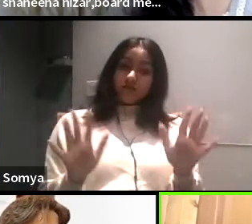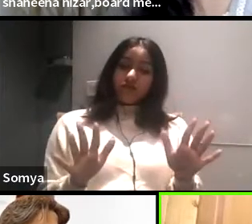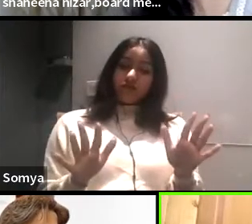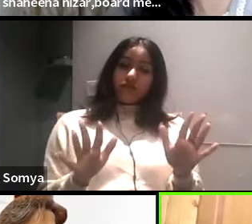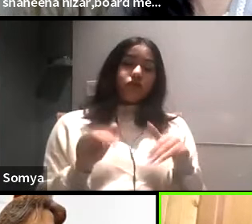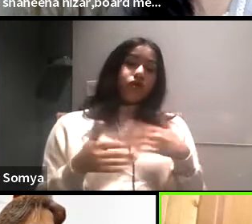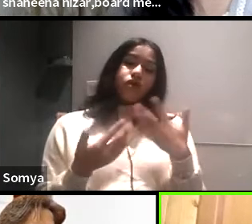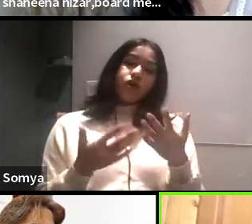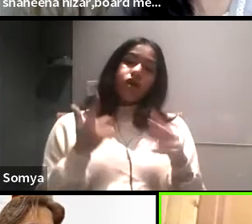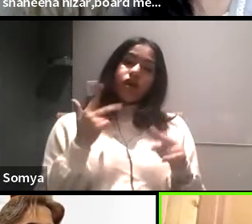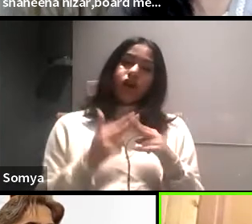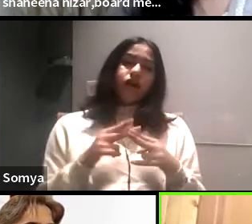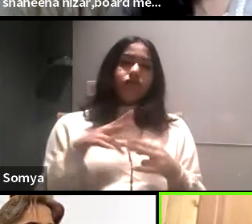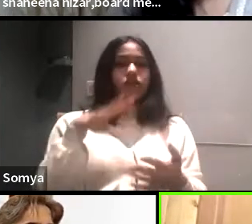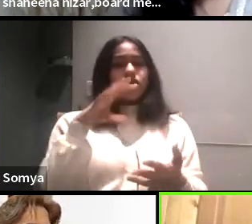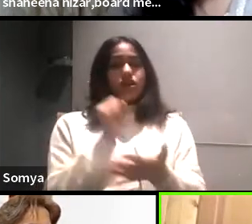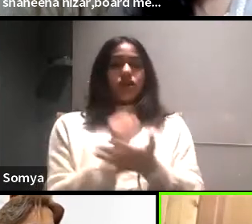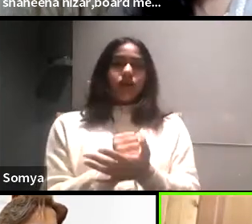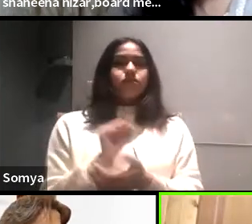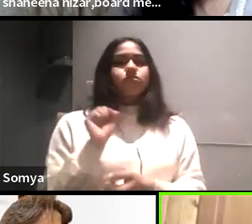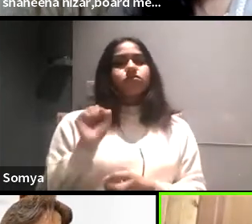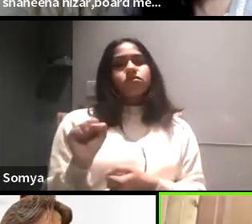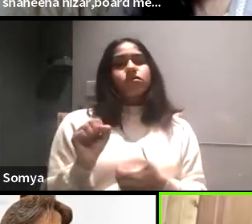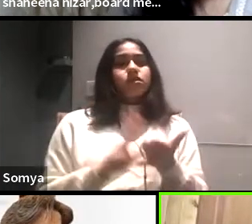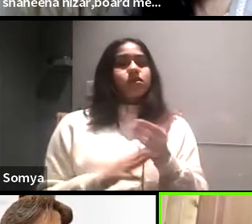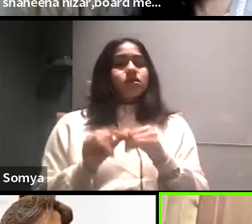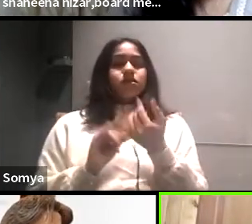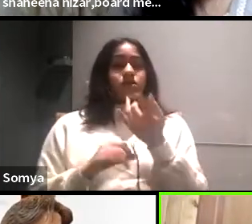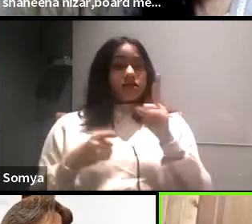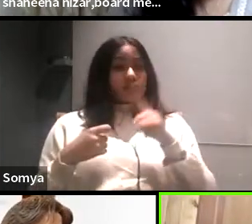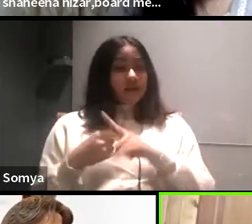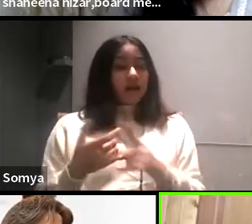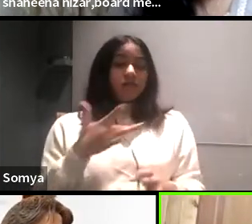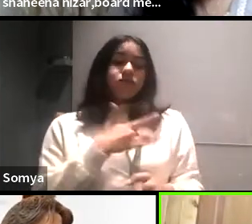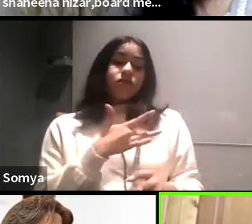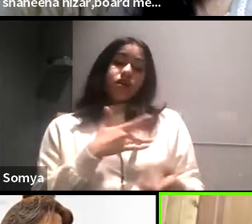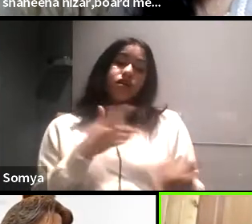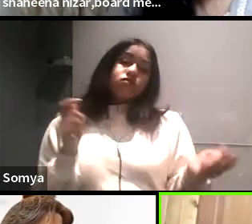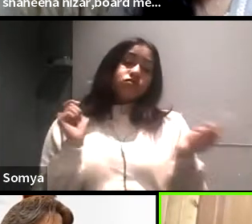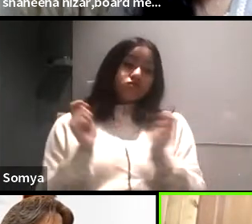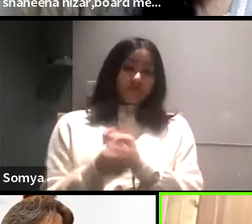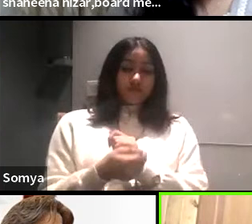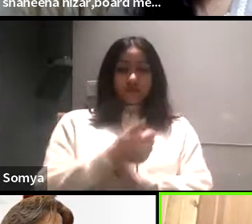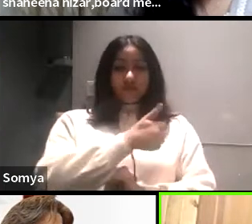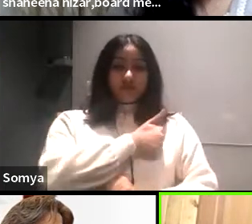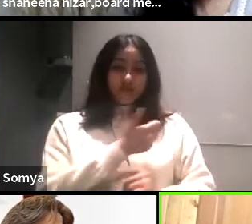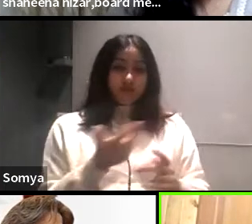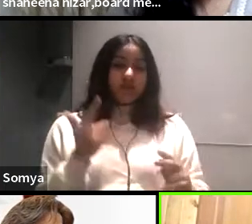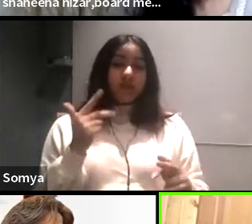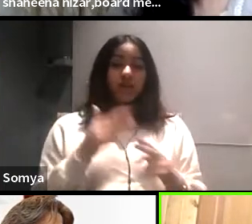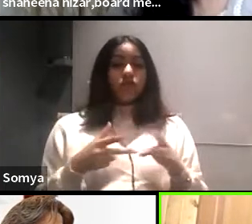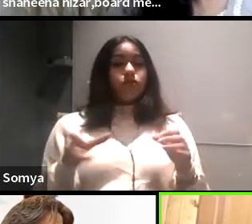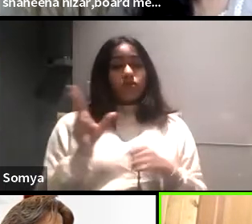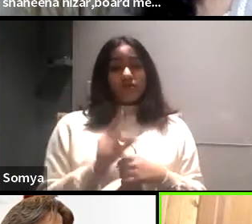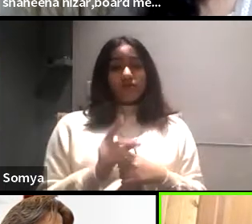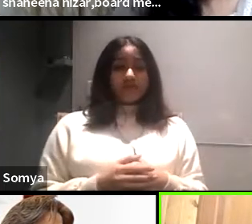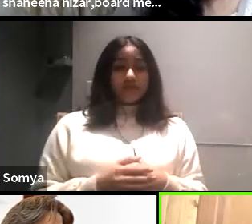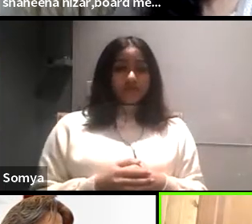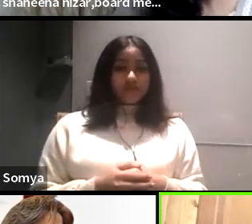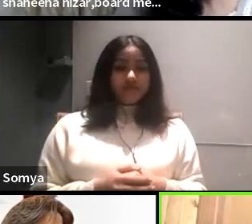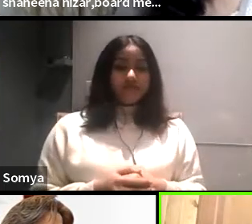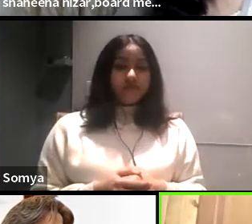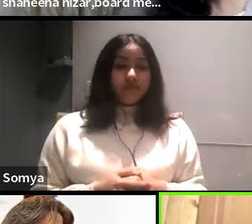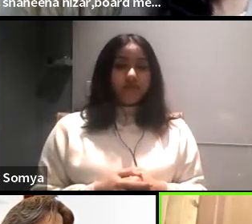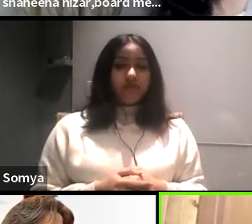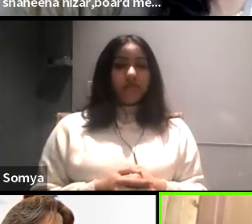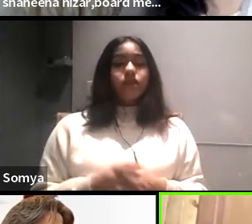How can we ensure mass attitudinal change? I'm repeating, so essentially what